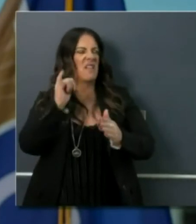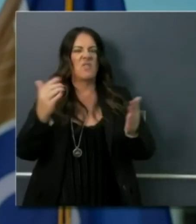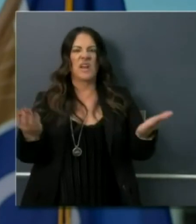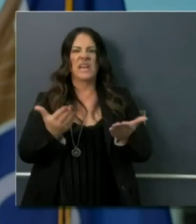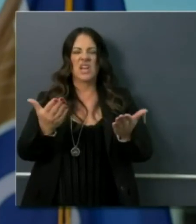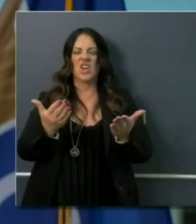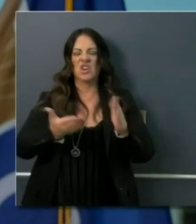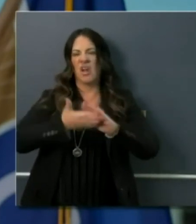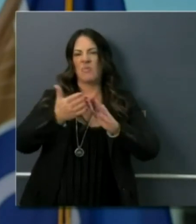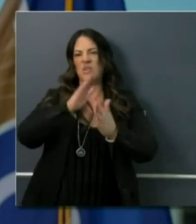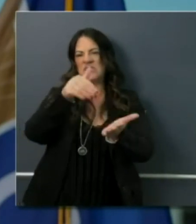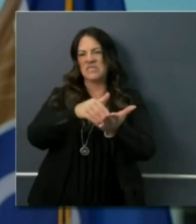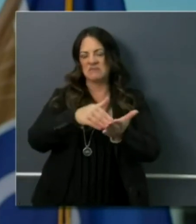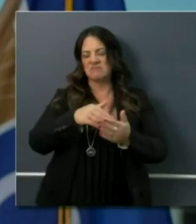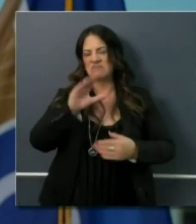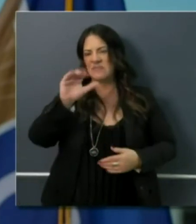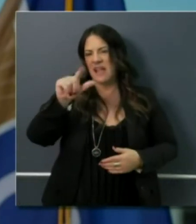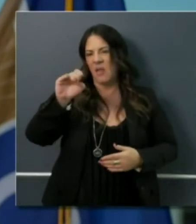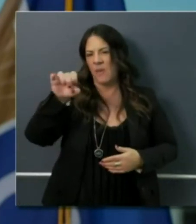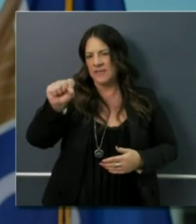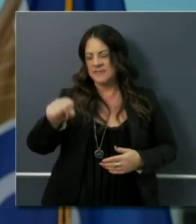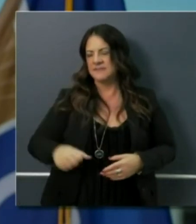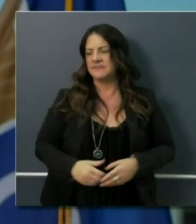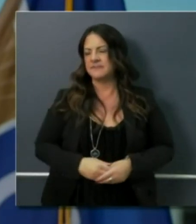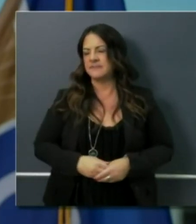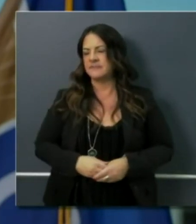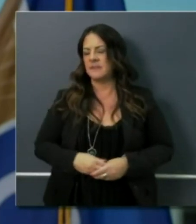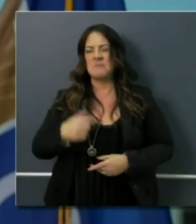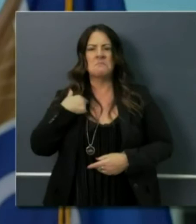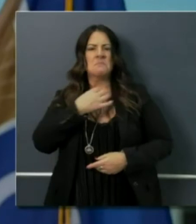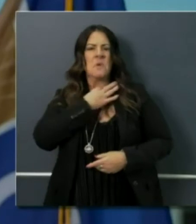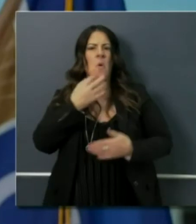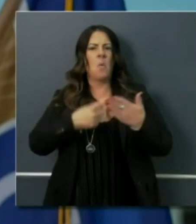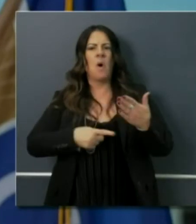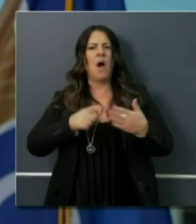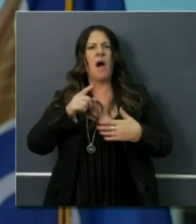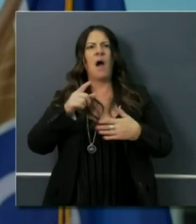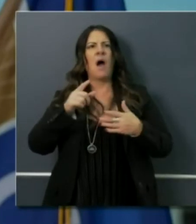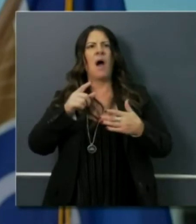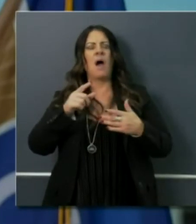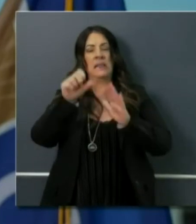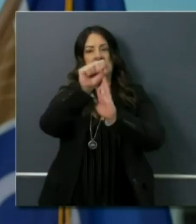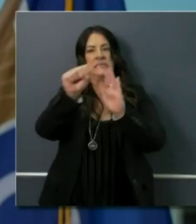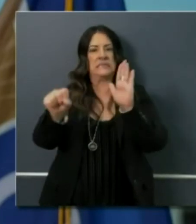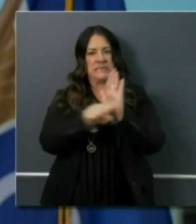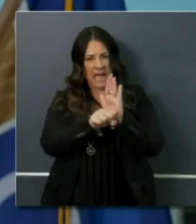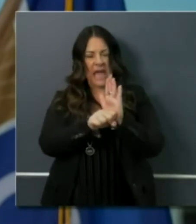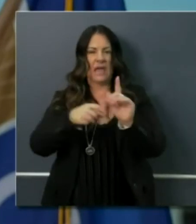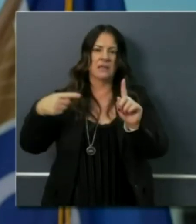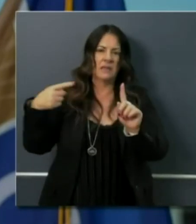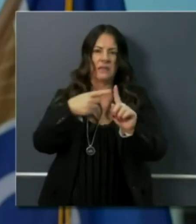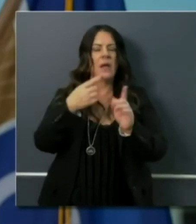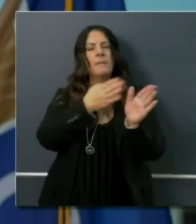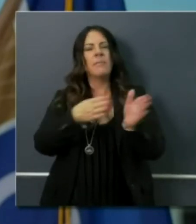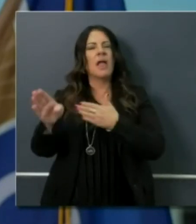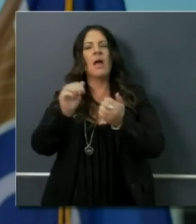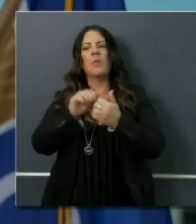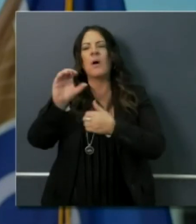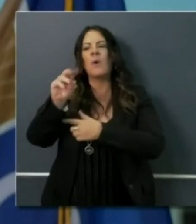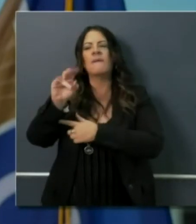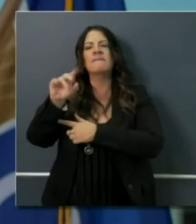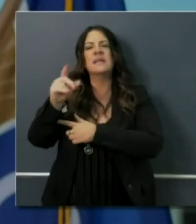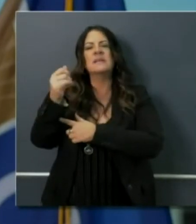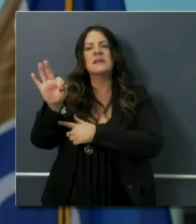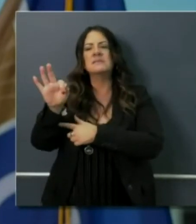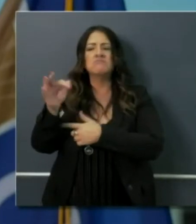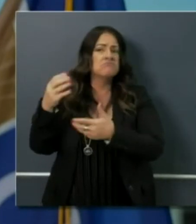shutoffs recently in the fall. I'm just curious what the state's plan is, as is with the COVID-19 conditions with hospitals,